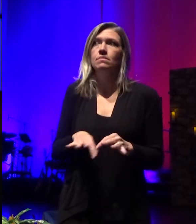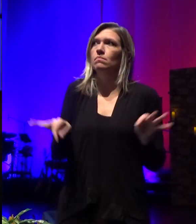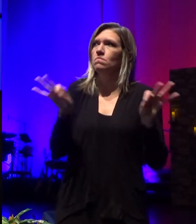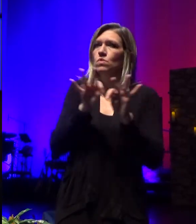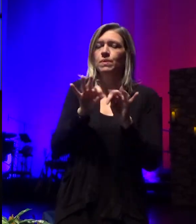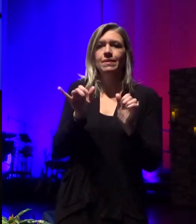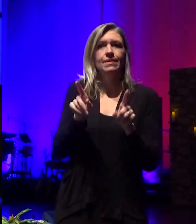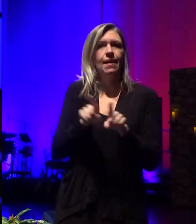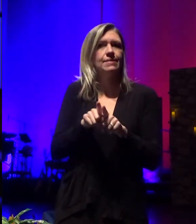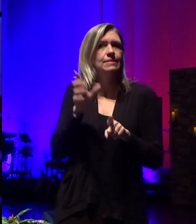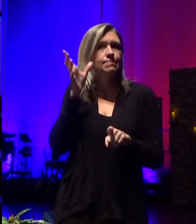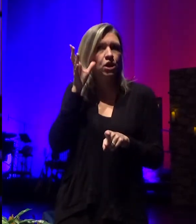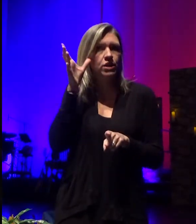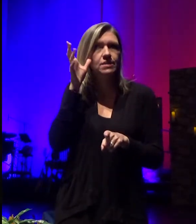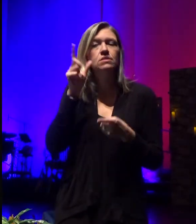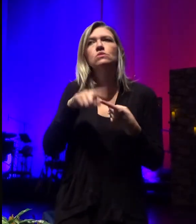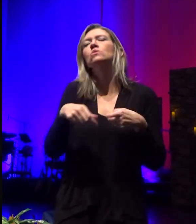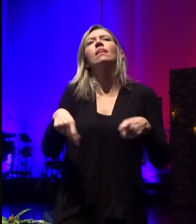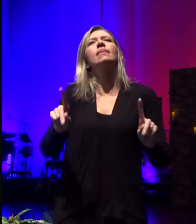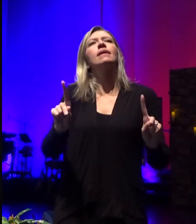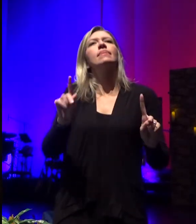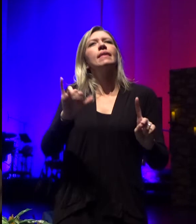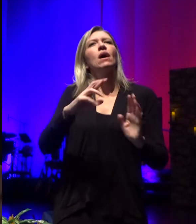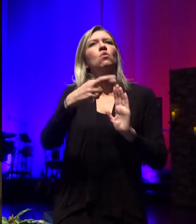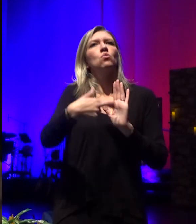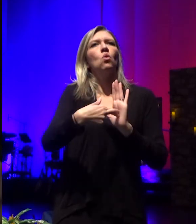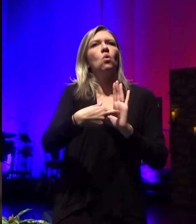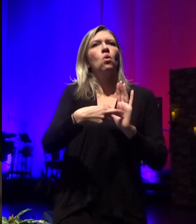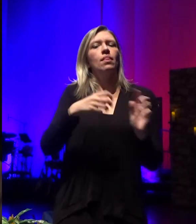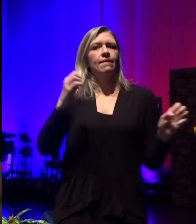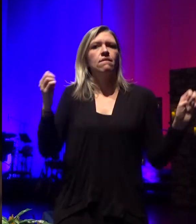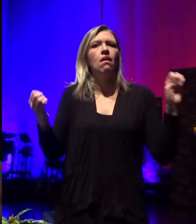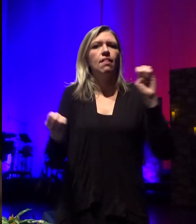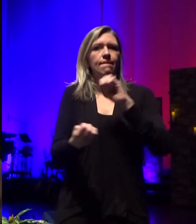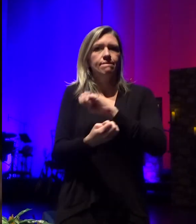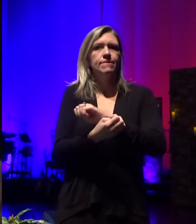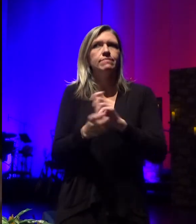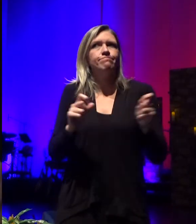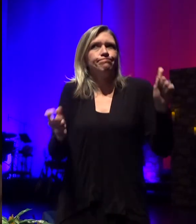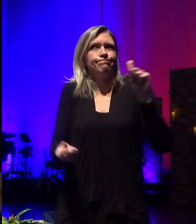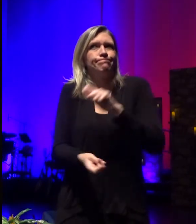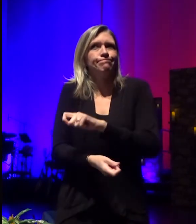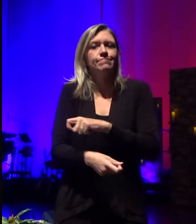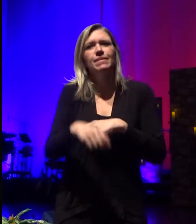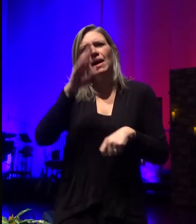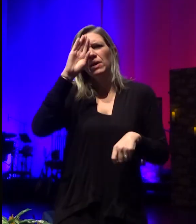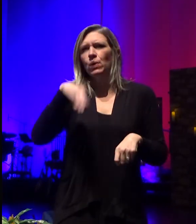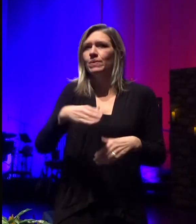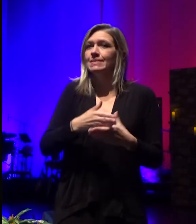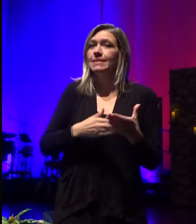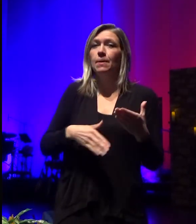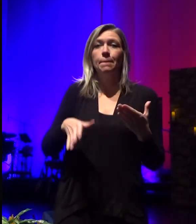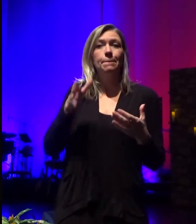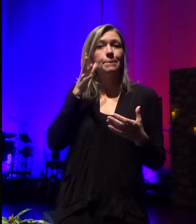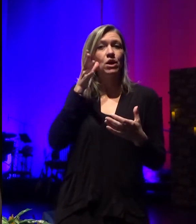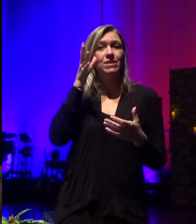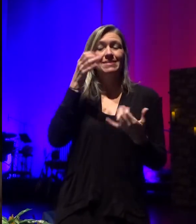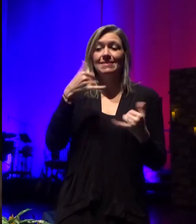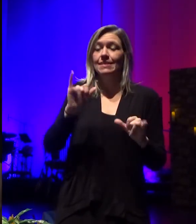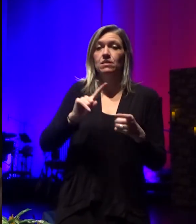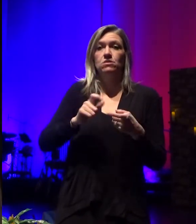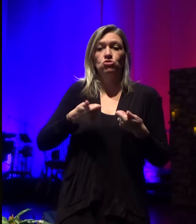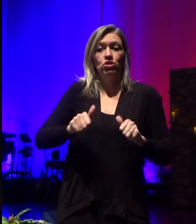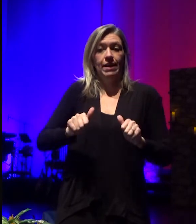to let the parenting role evolve. Yet I know some parents are still trying to run their kids' lives.